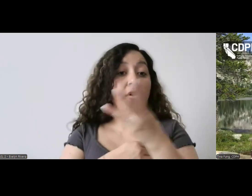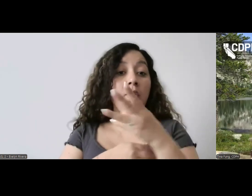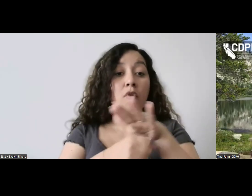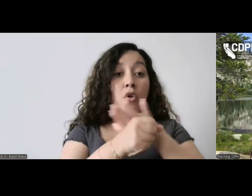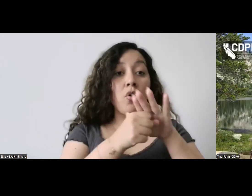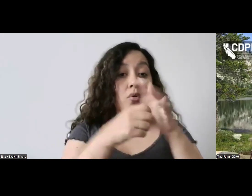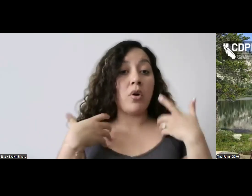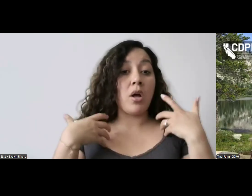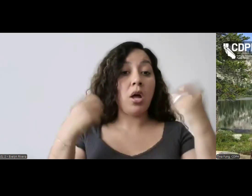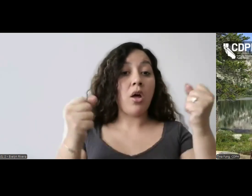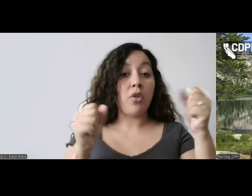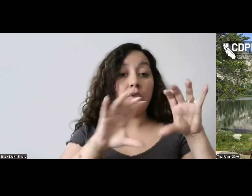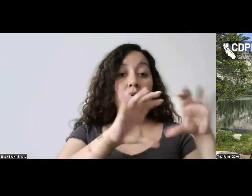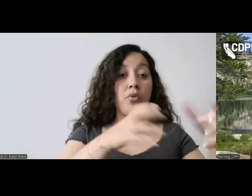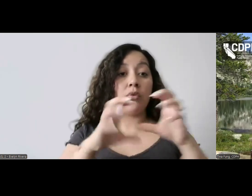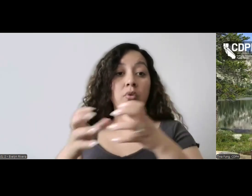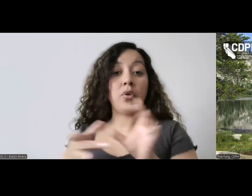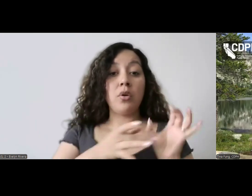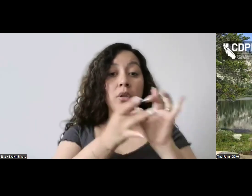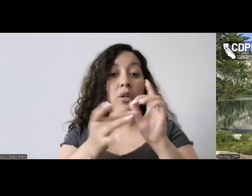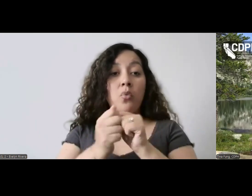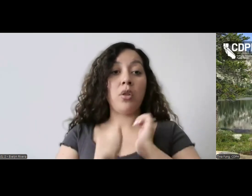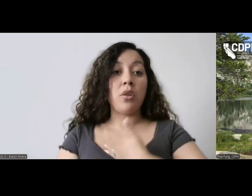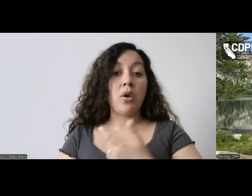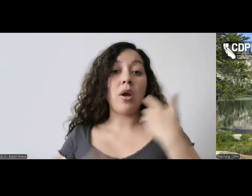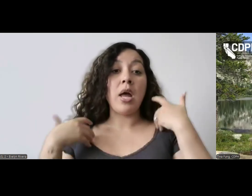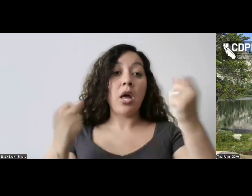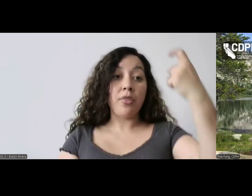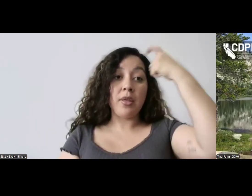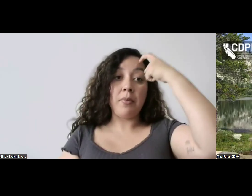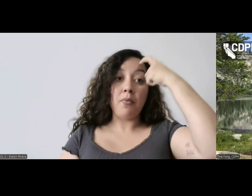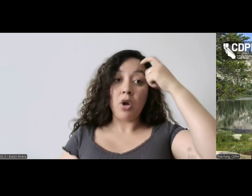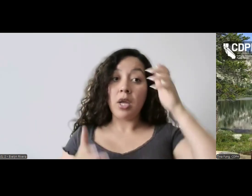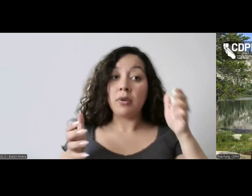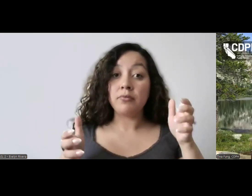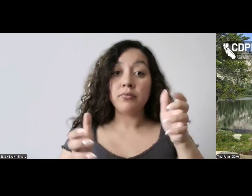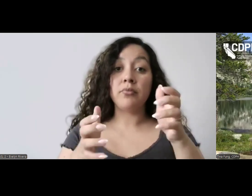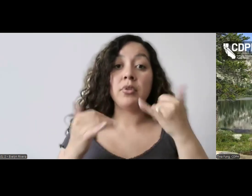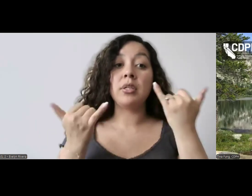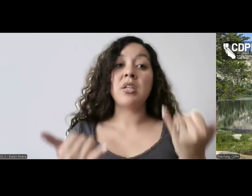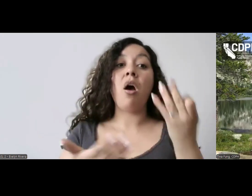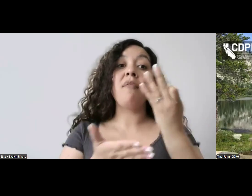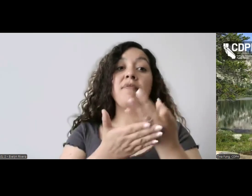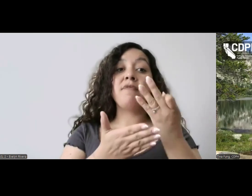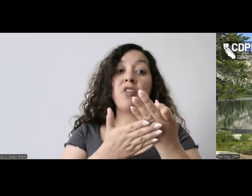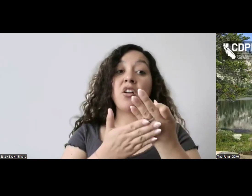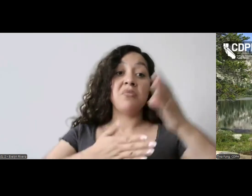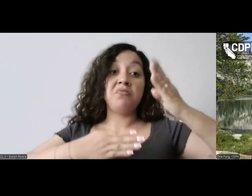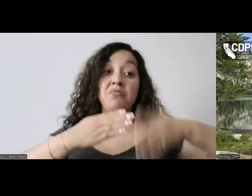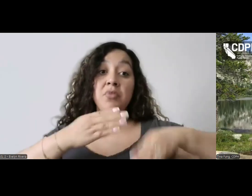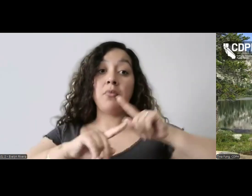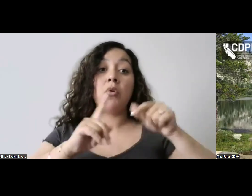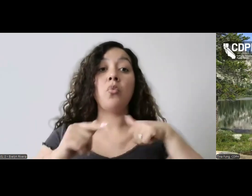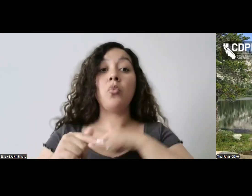of our California Healthy Brain Initiative. And now the funding is over, but we have an